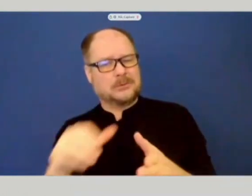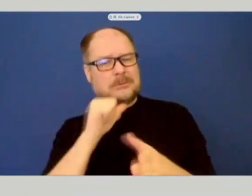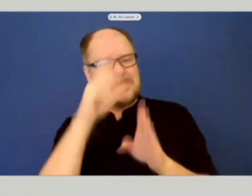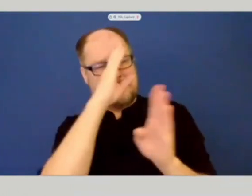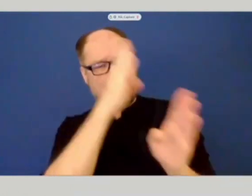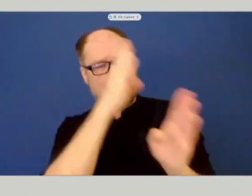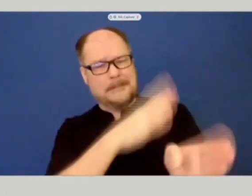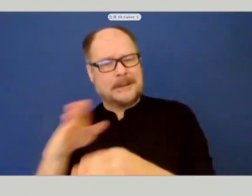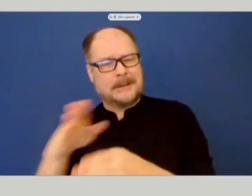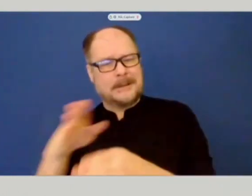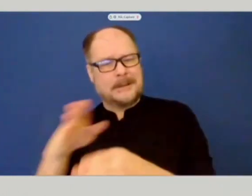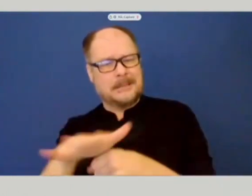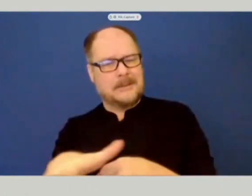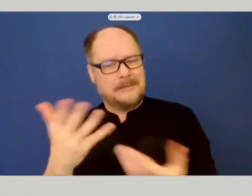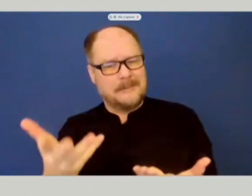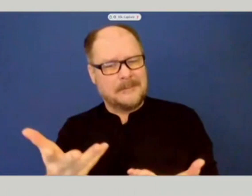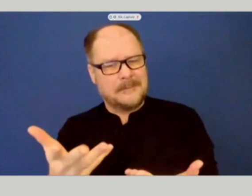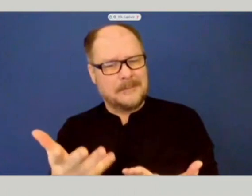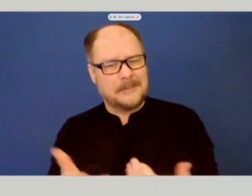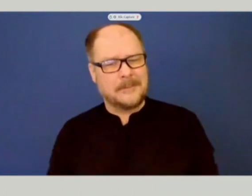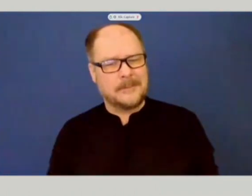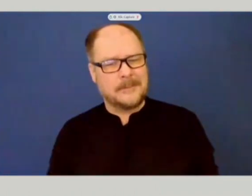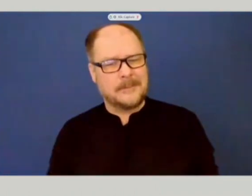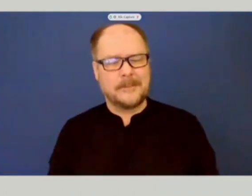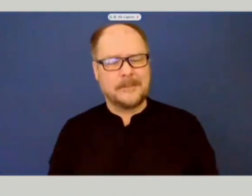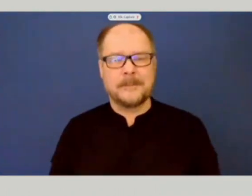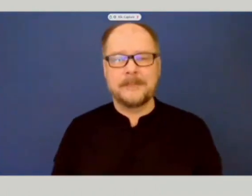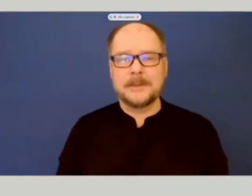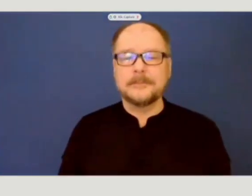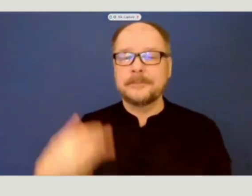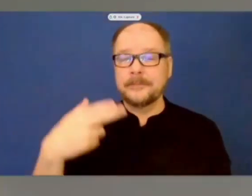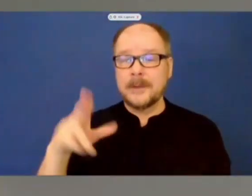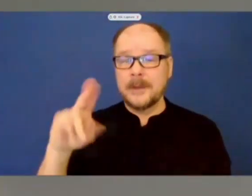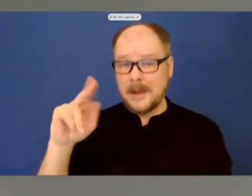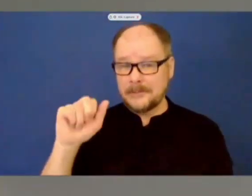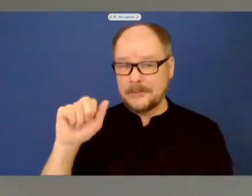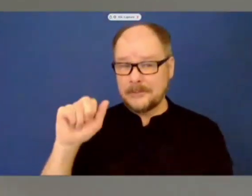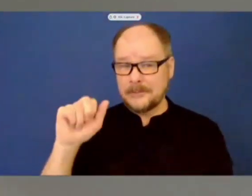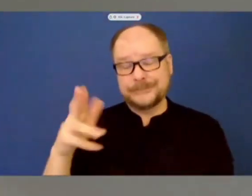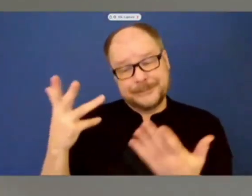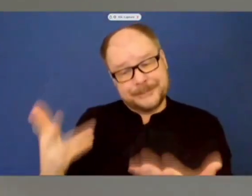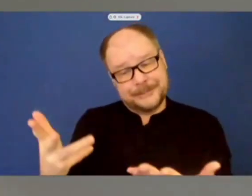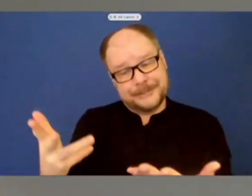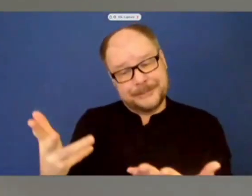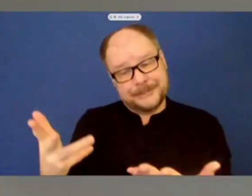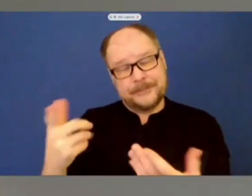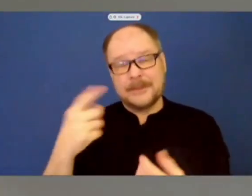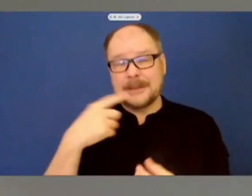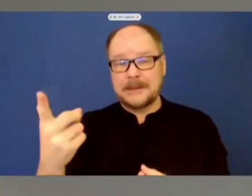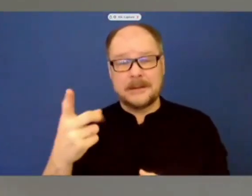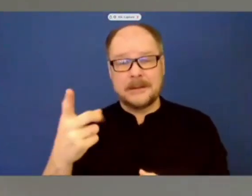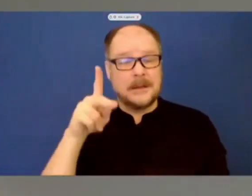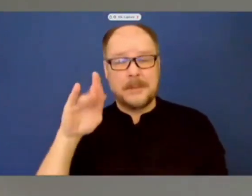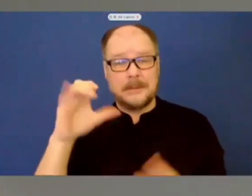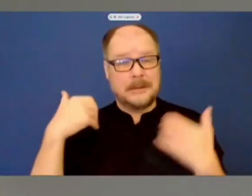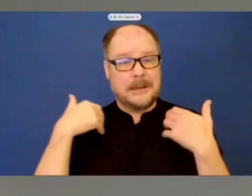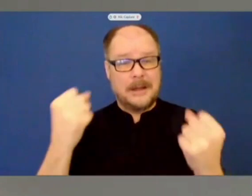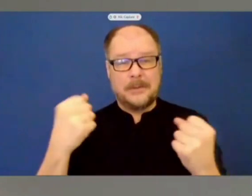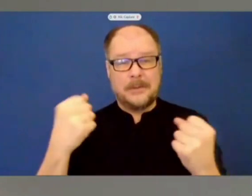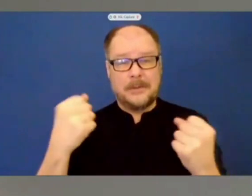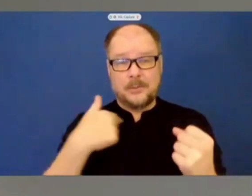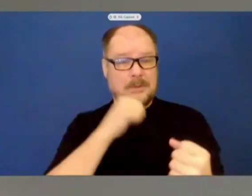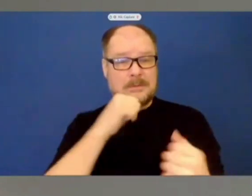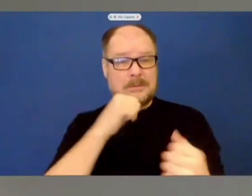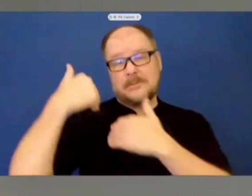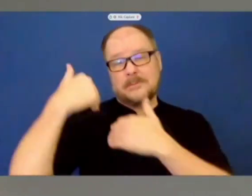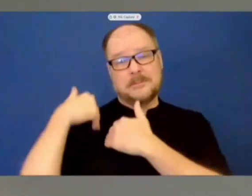So what I can tell you, Hunter, is that public health was not responsible for this site. The